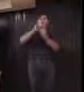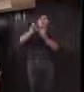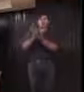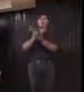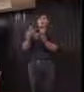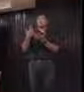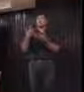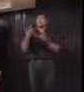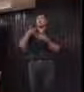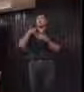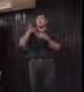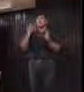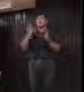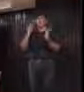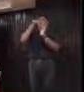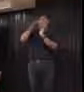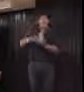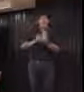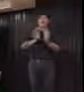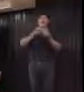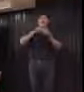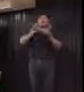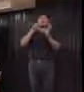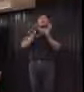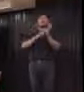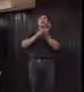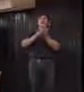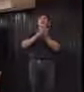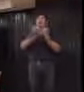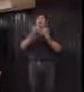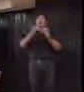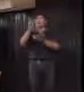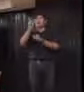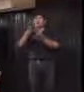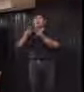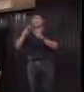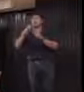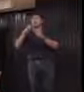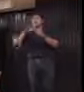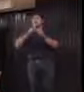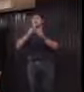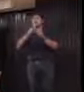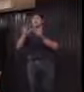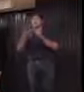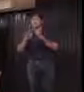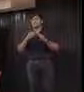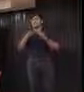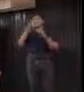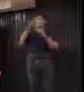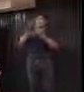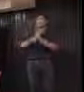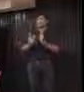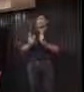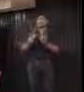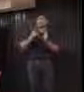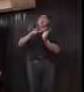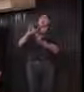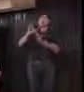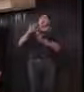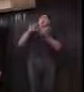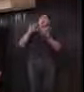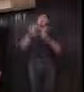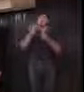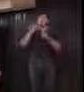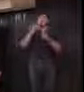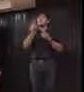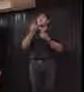the plebiscite was there and how Jinnah and Liaquat Ali themselves backed out of the plebiscite proposal. All those things have gone. And ultimately, I think